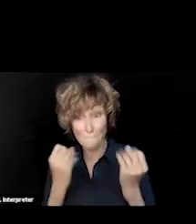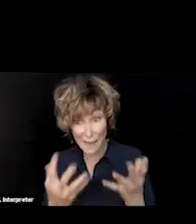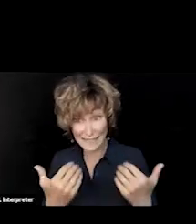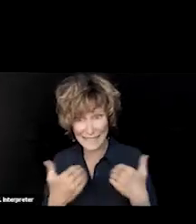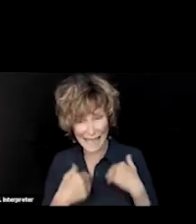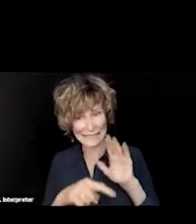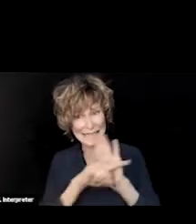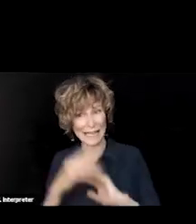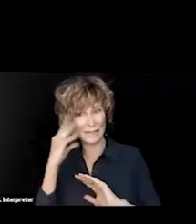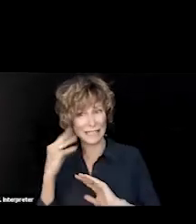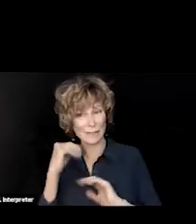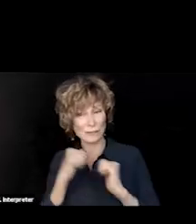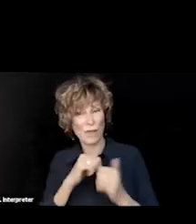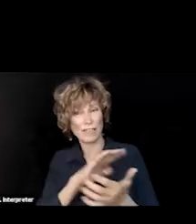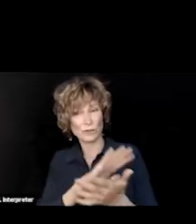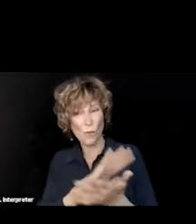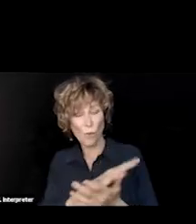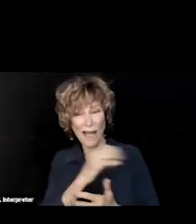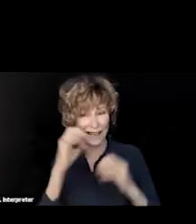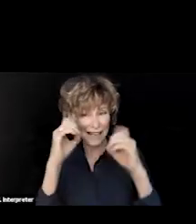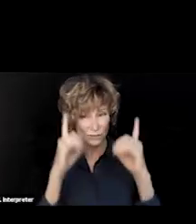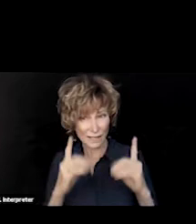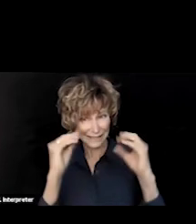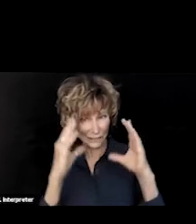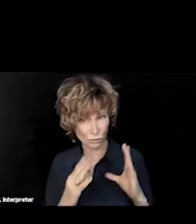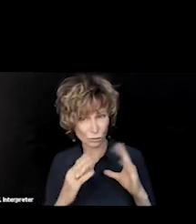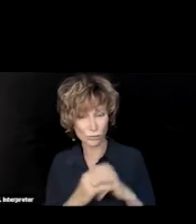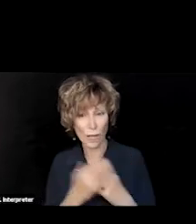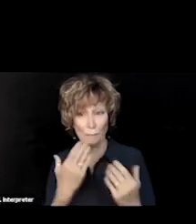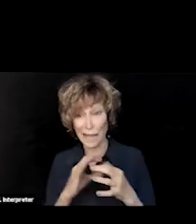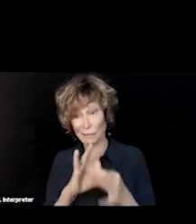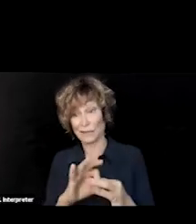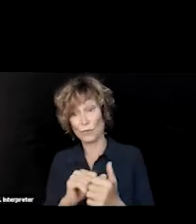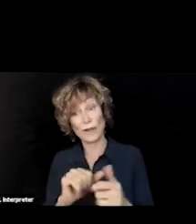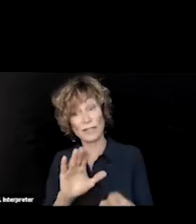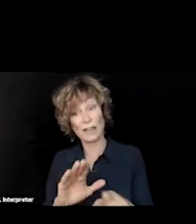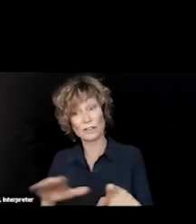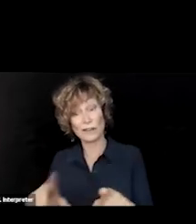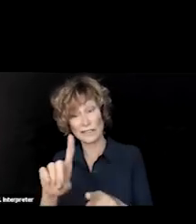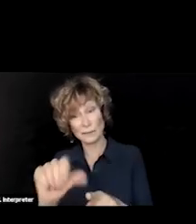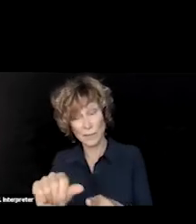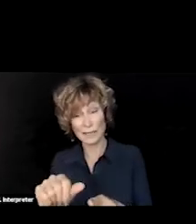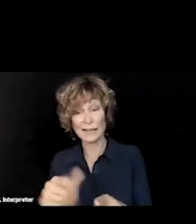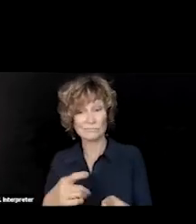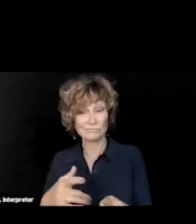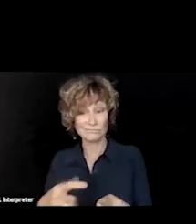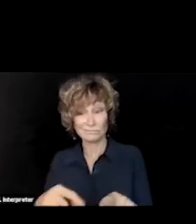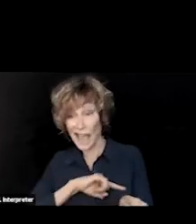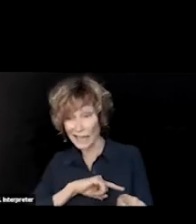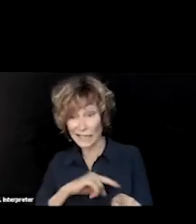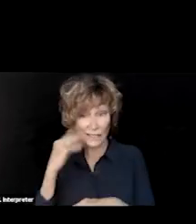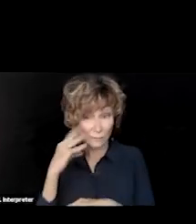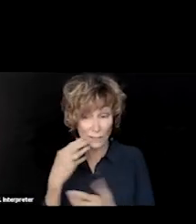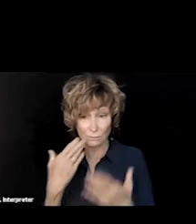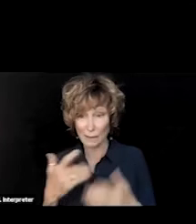past experiences with school and educators, perhaps related to their child's disability. They may not feel invited